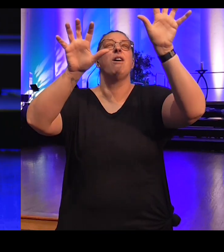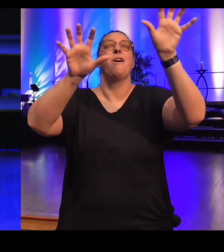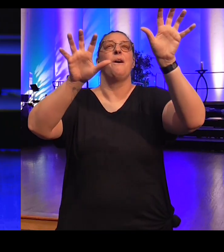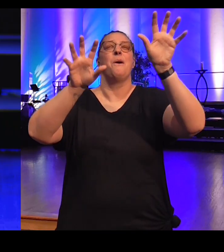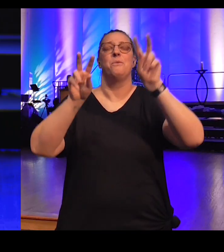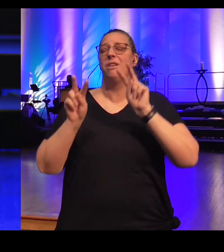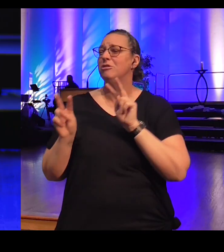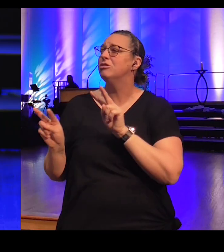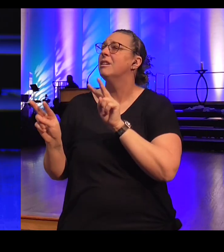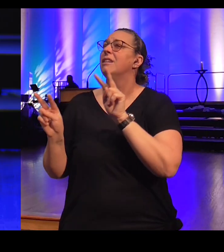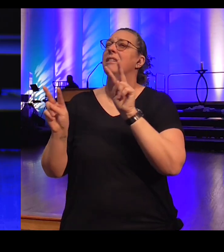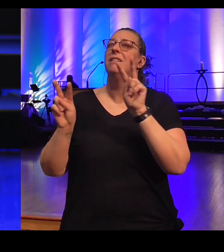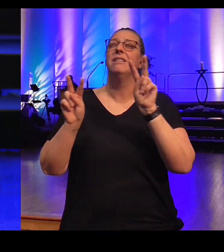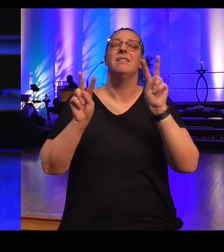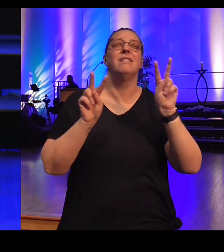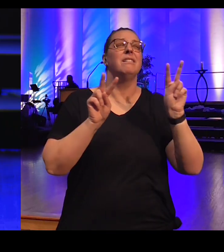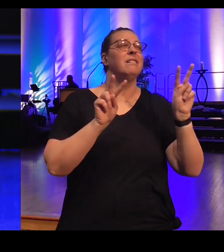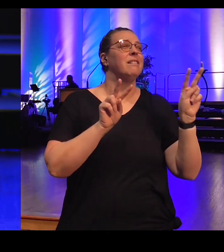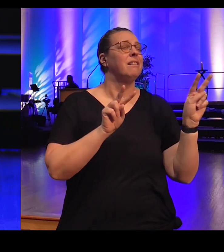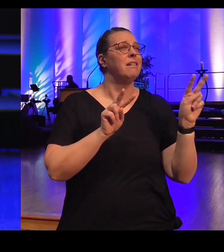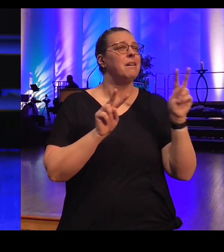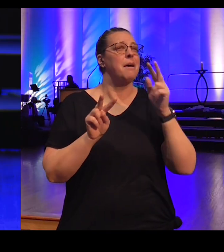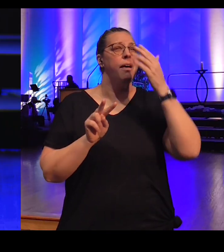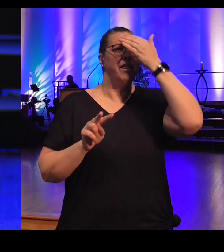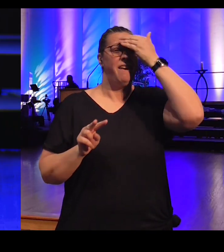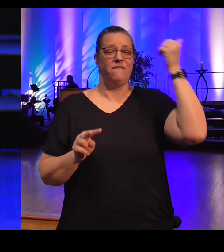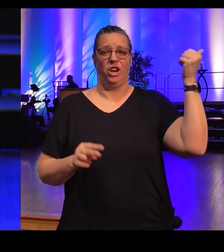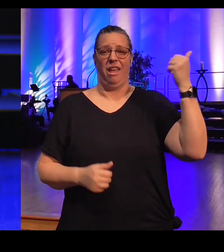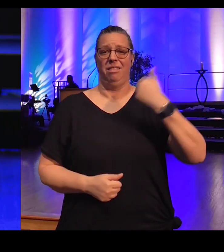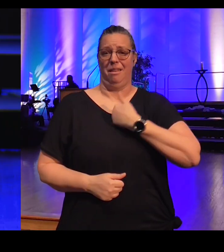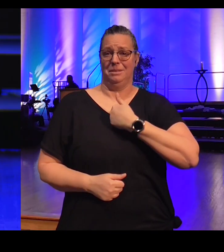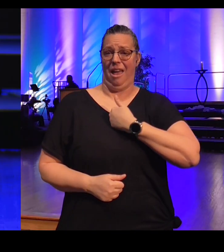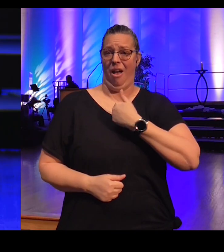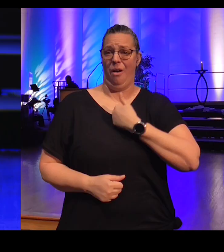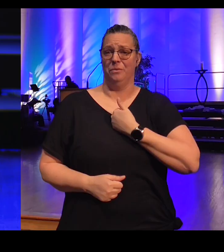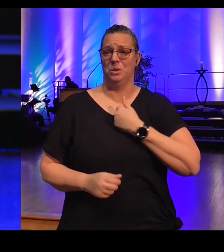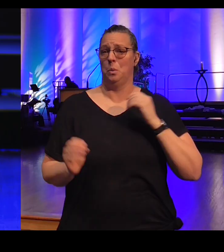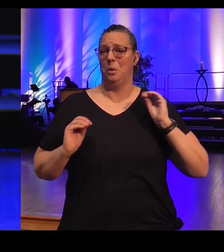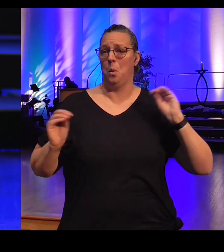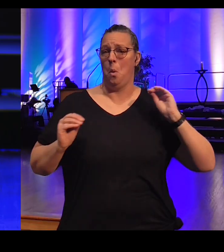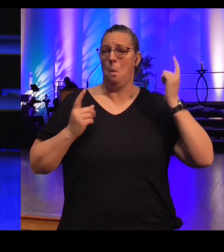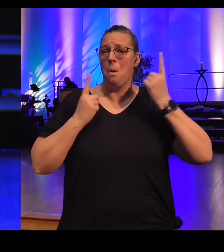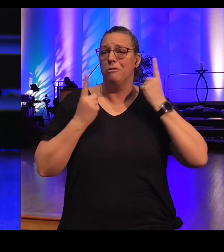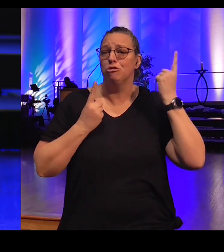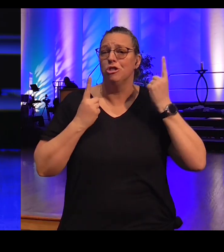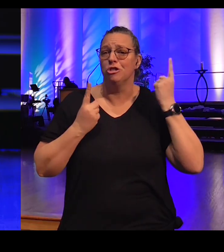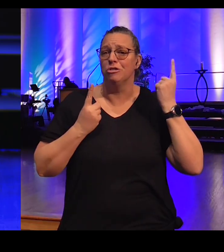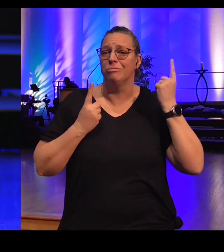by themselves often without wondering." And so our